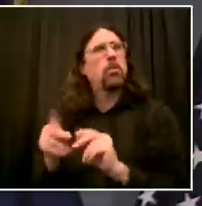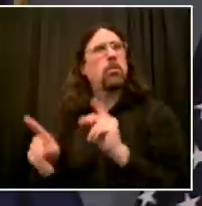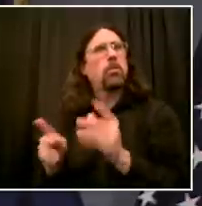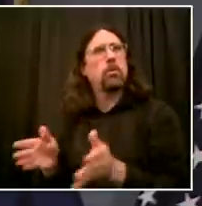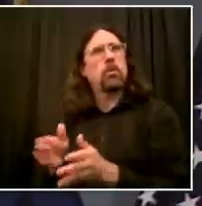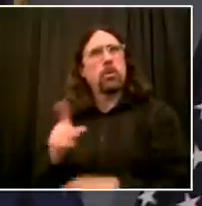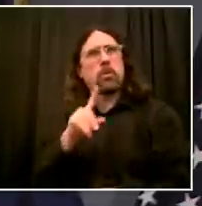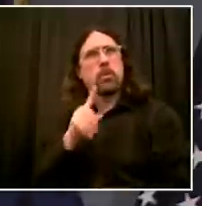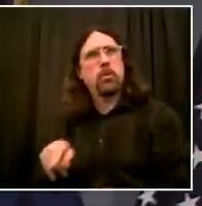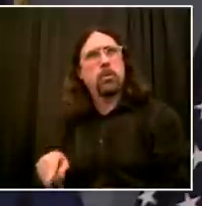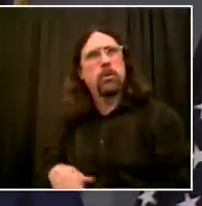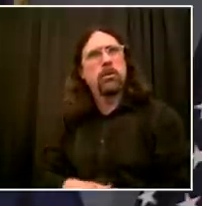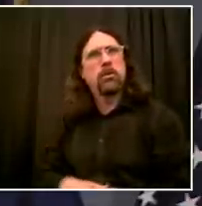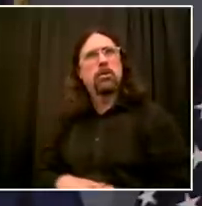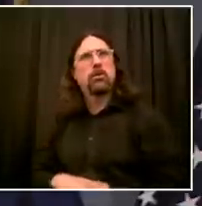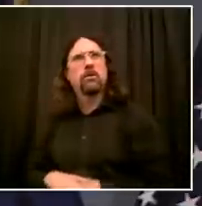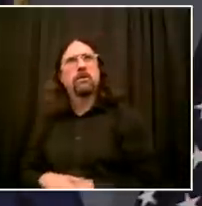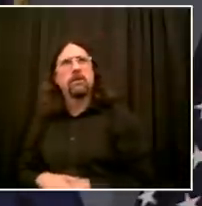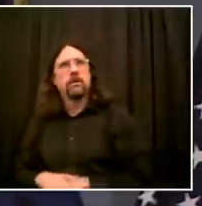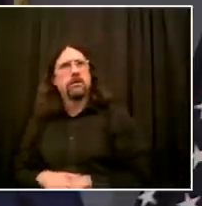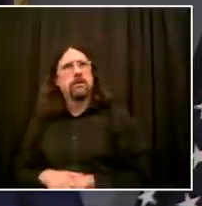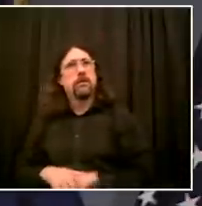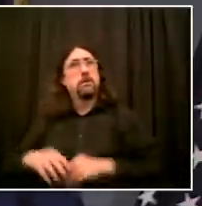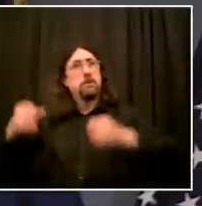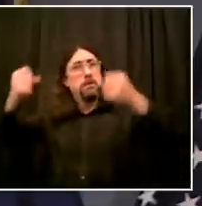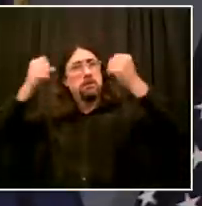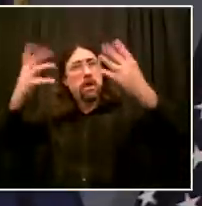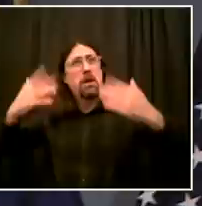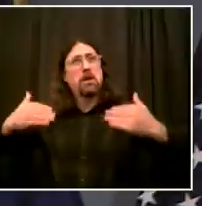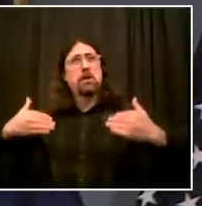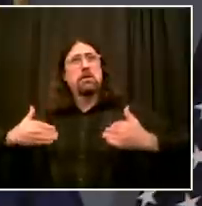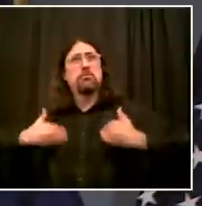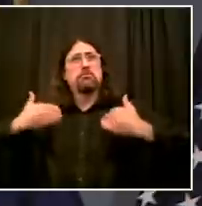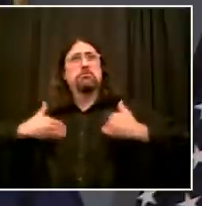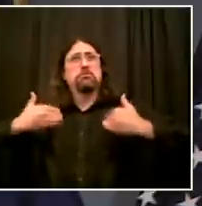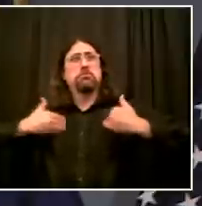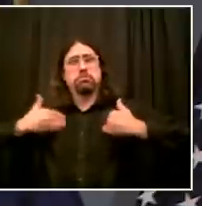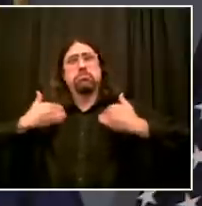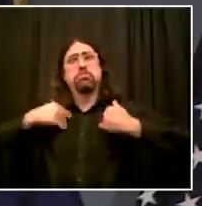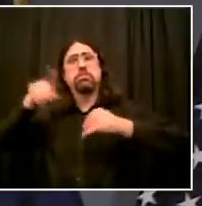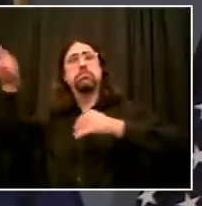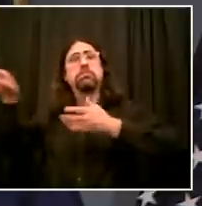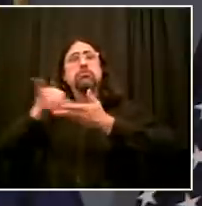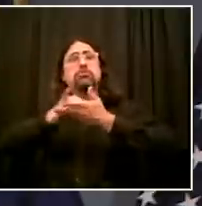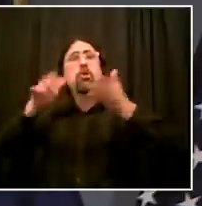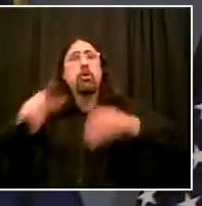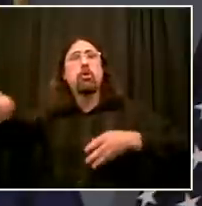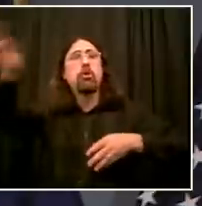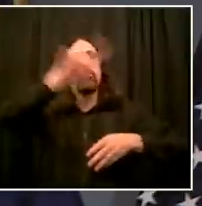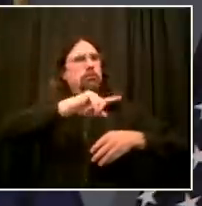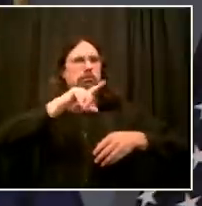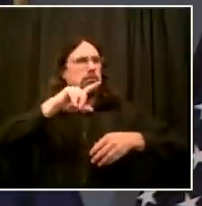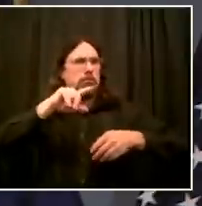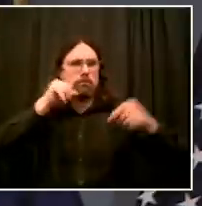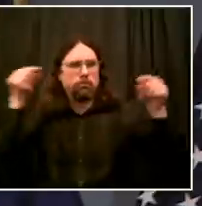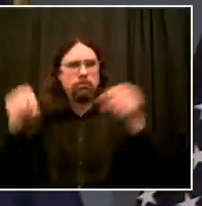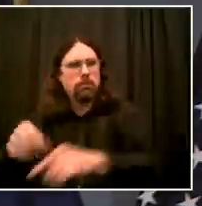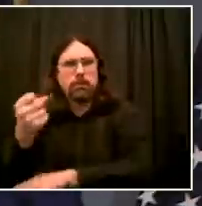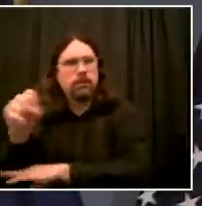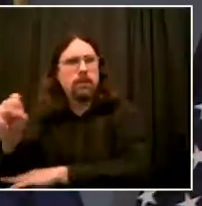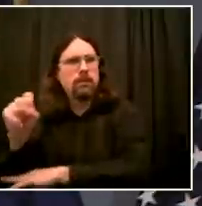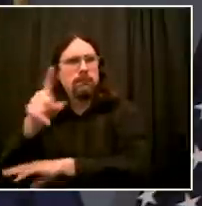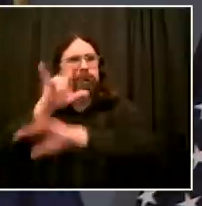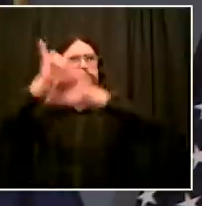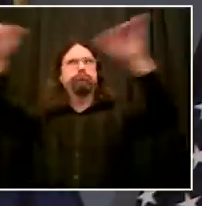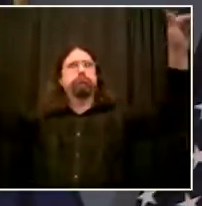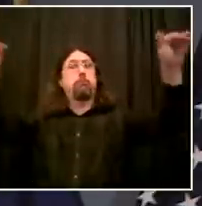Todd. We have to do more for our young people. We have been expanding things like summer youth for years. We've been doing so much more for them. We have to do more for them this summer. We have to